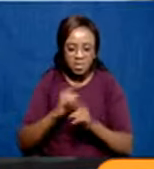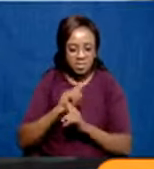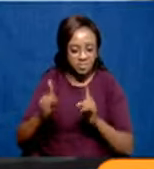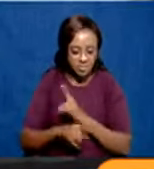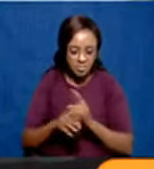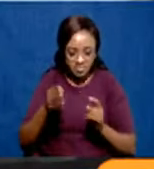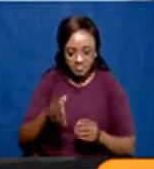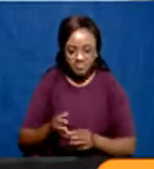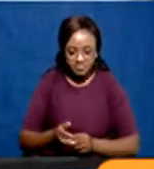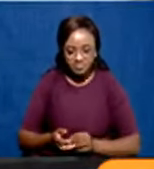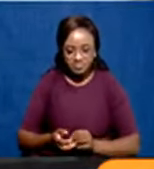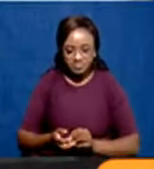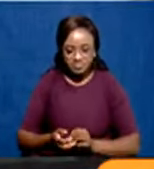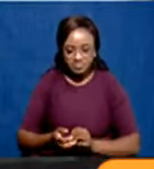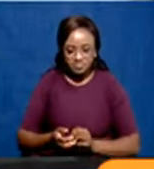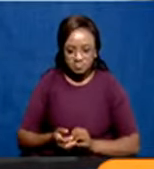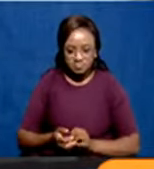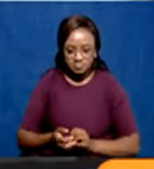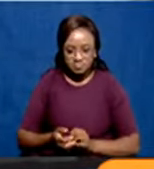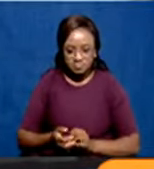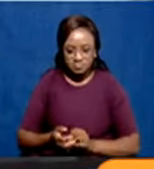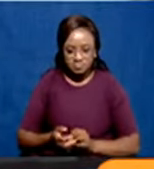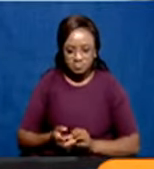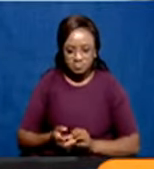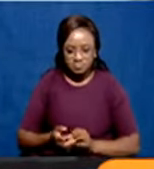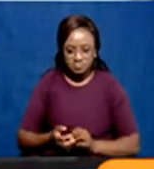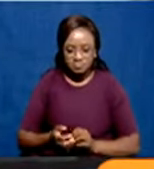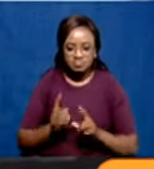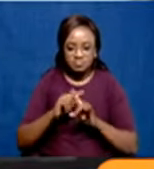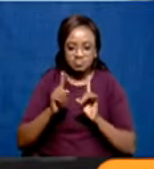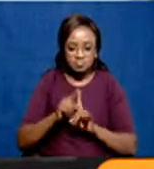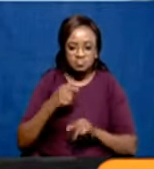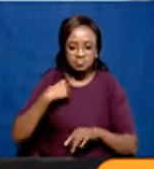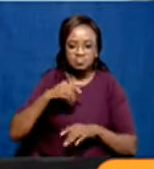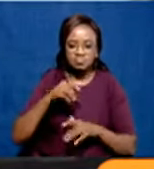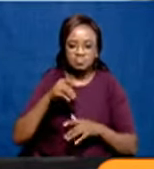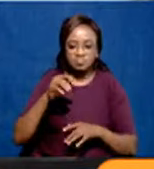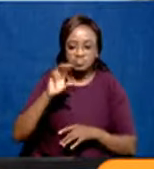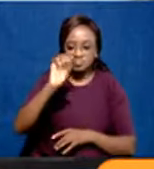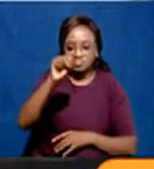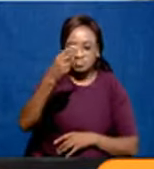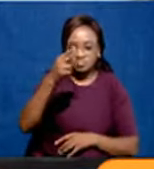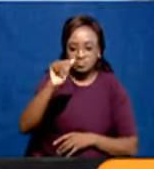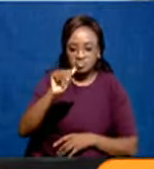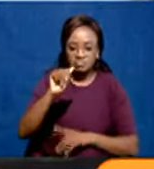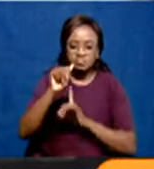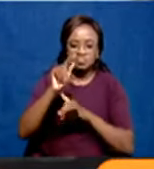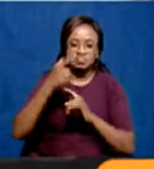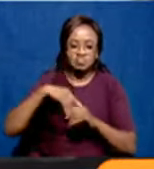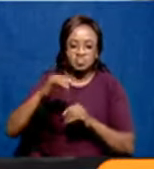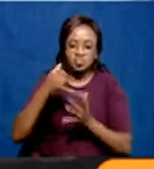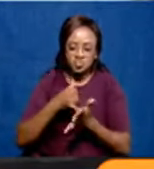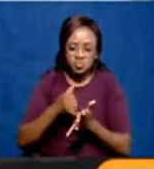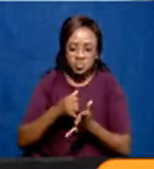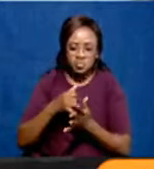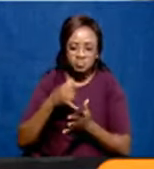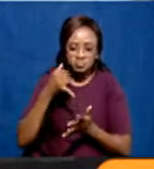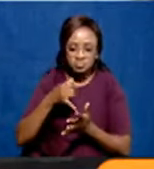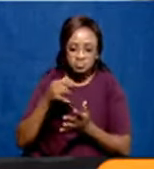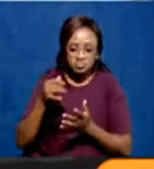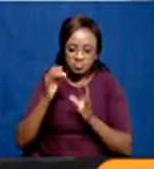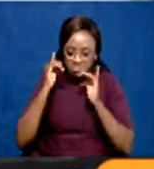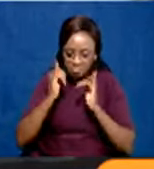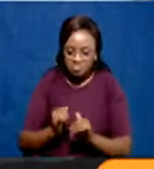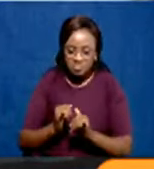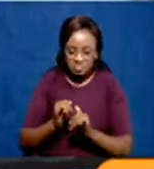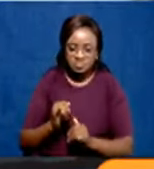more importantly, we have got to onboard at the Social Health Authority now. We are going to be onboarding only staff. We're starting afresh. It's a